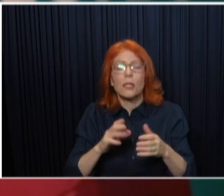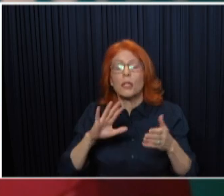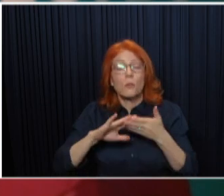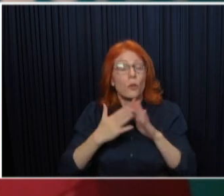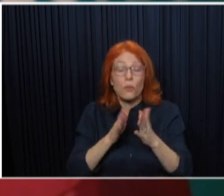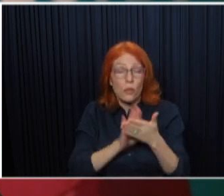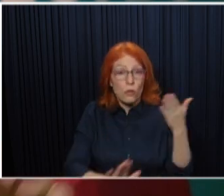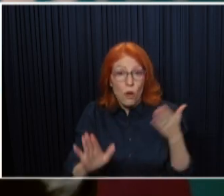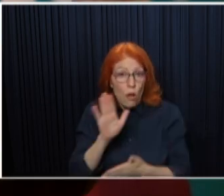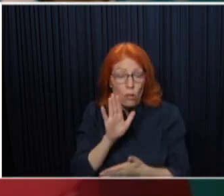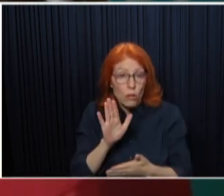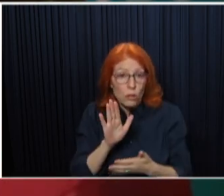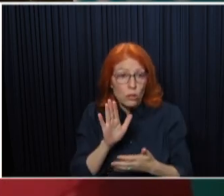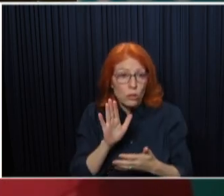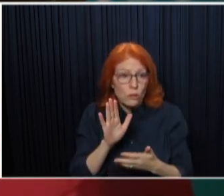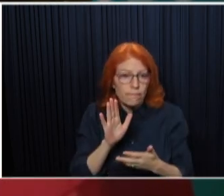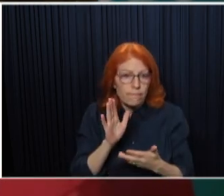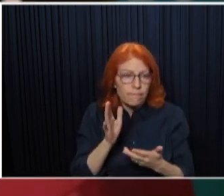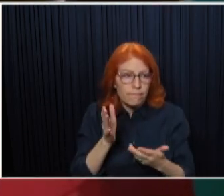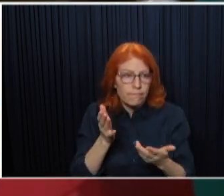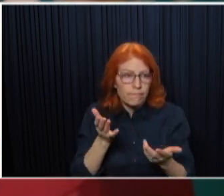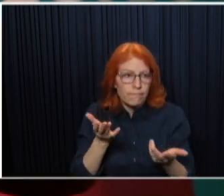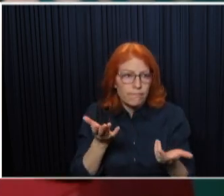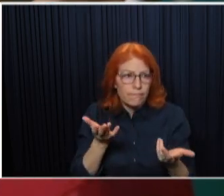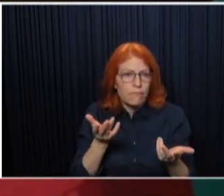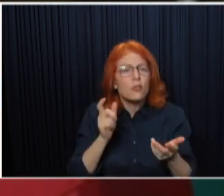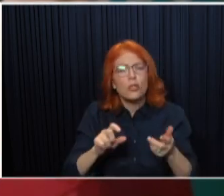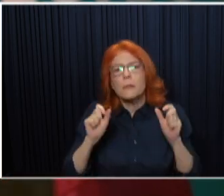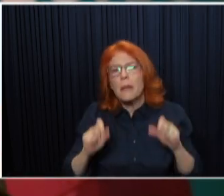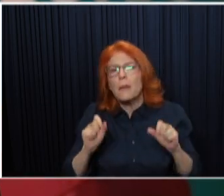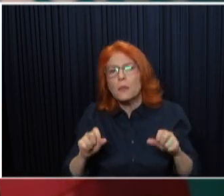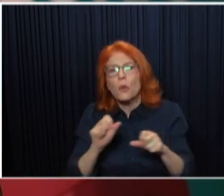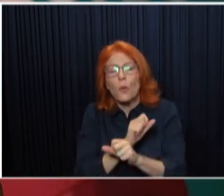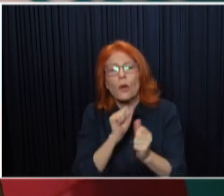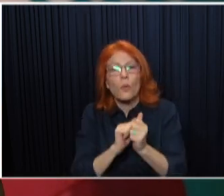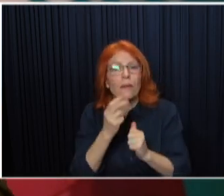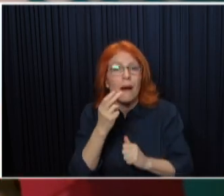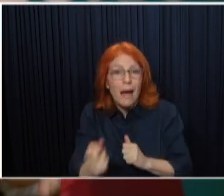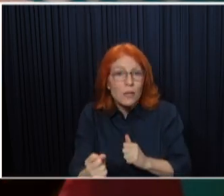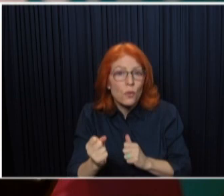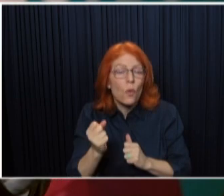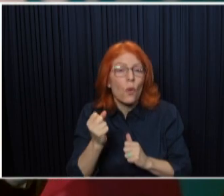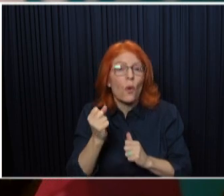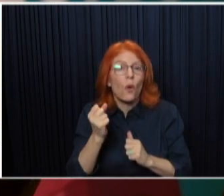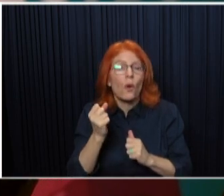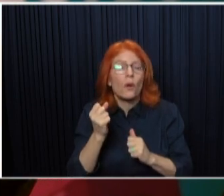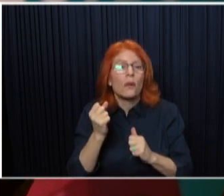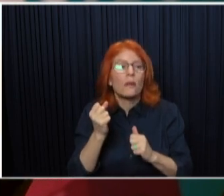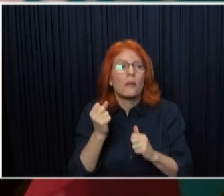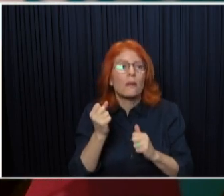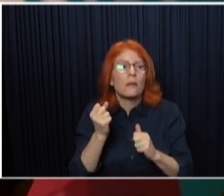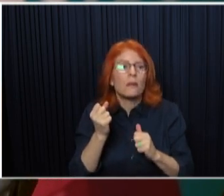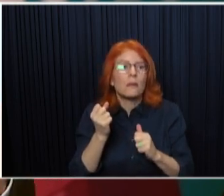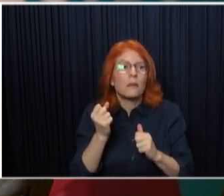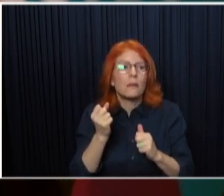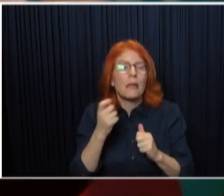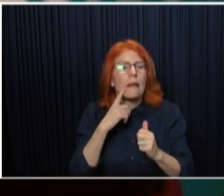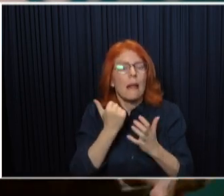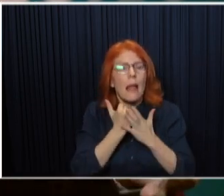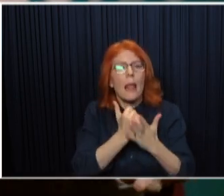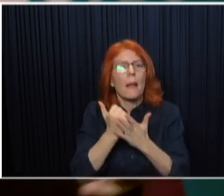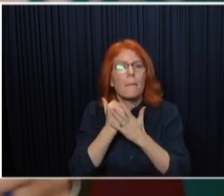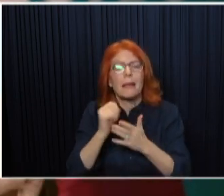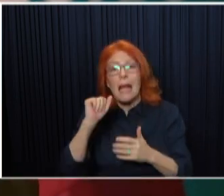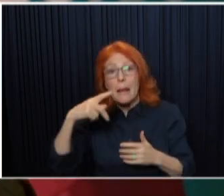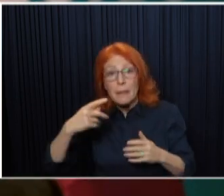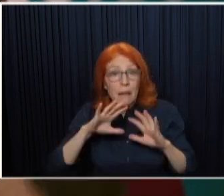colleges are more, they should be able to work with high schools in doing that, and helping, like